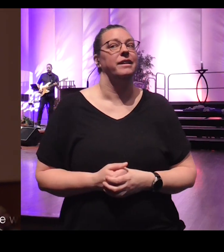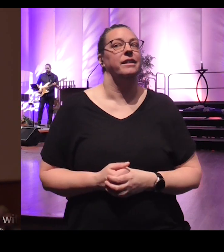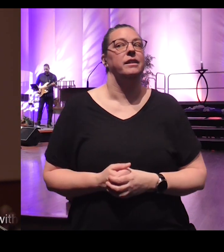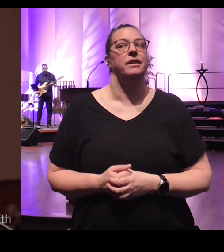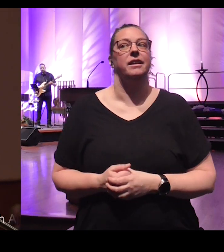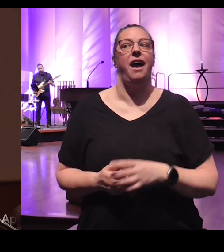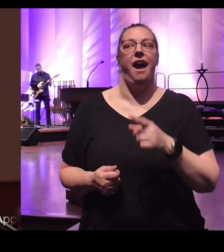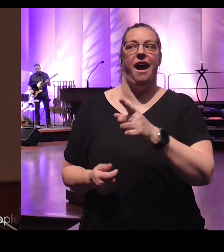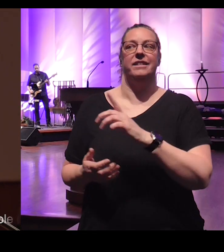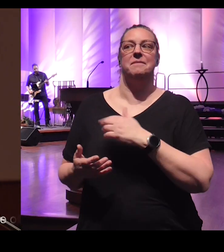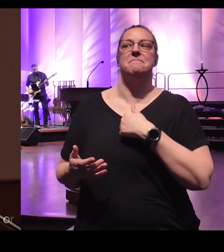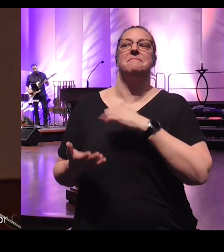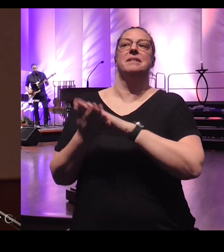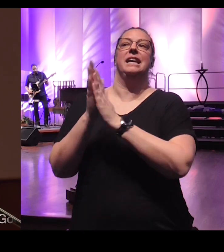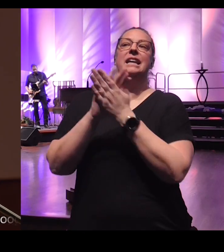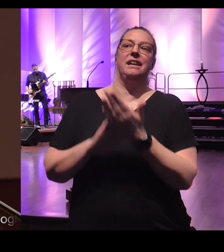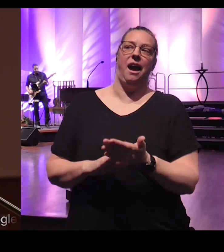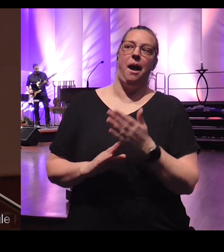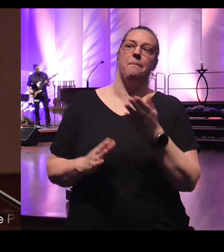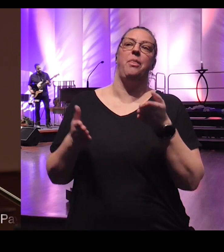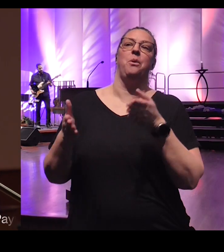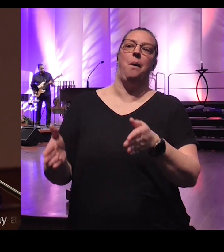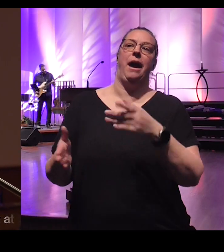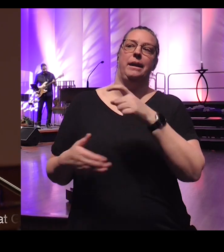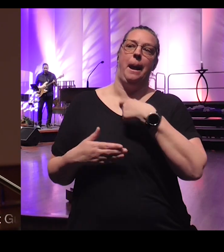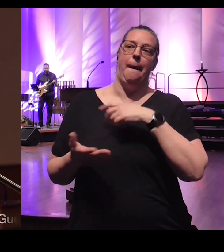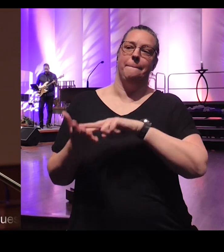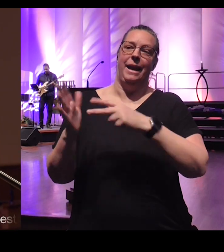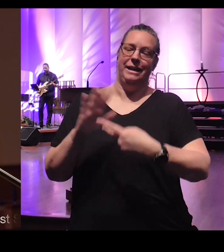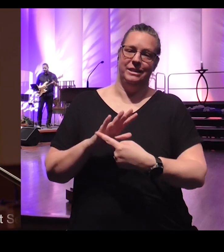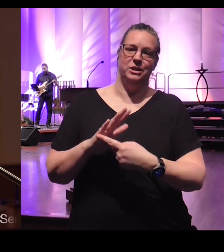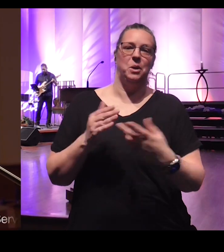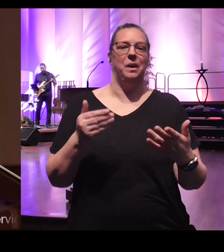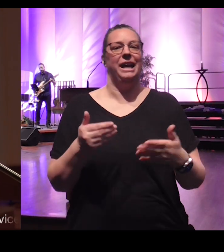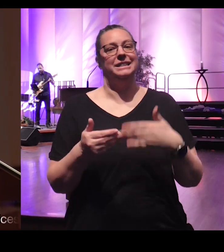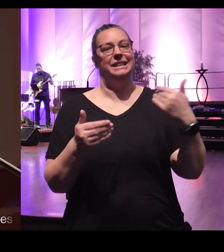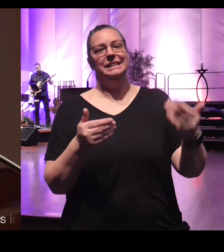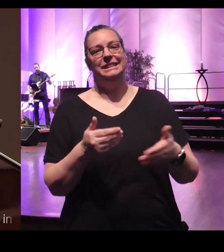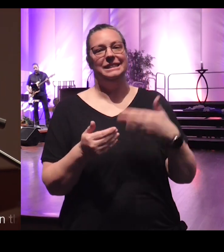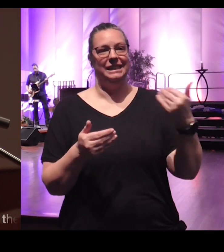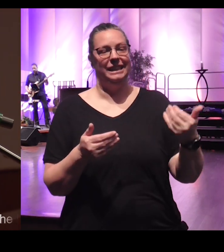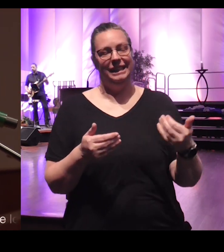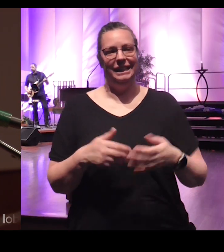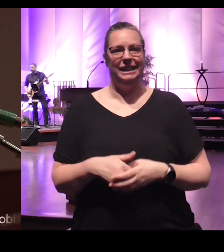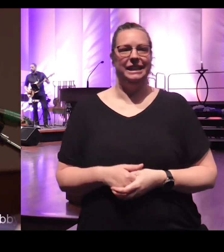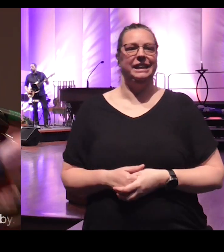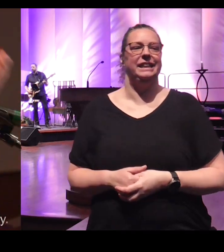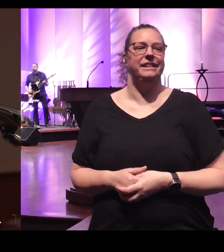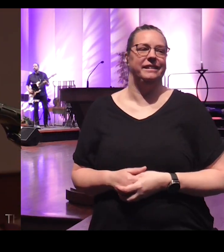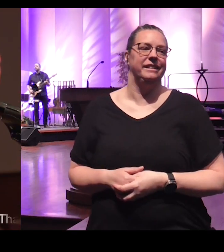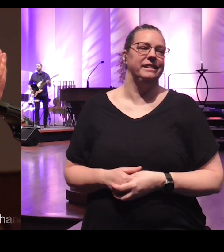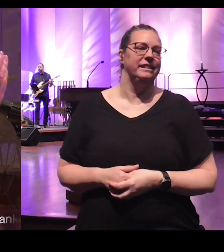Nowhere you can be that isn't where you're meant to be. It's easy.